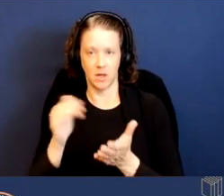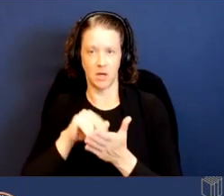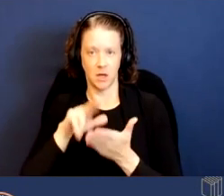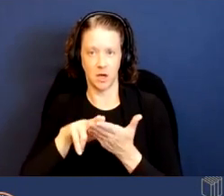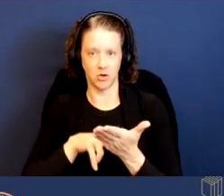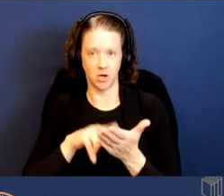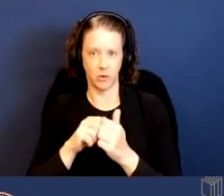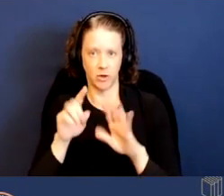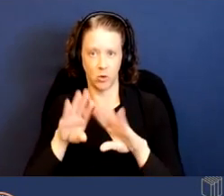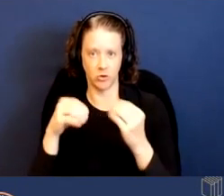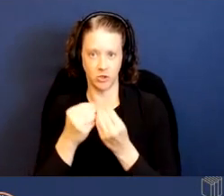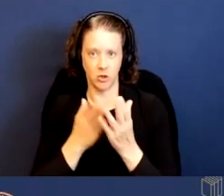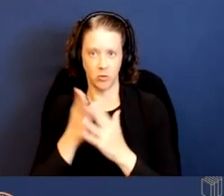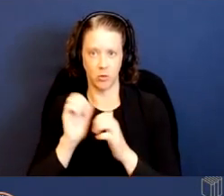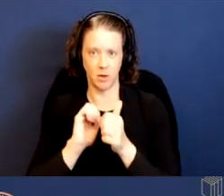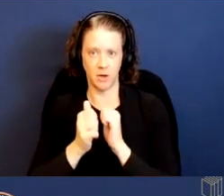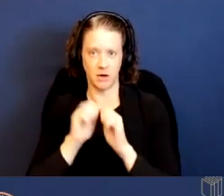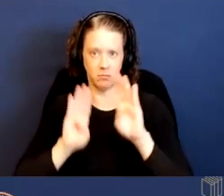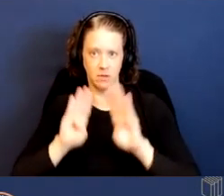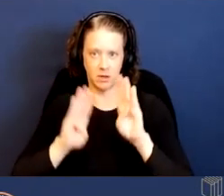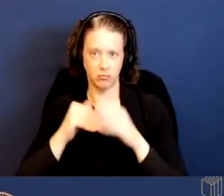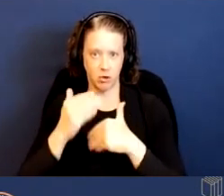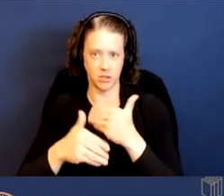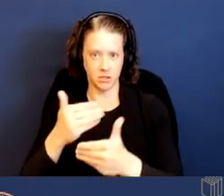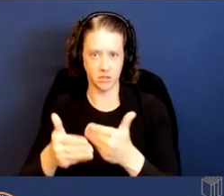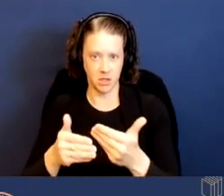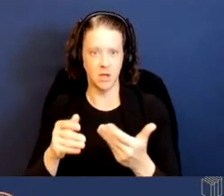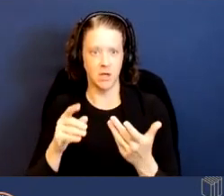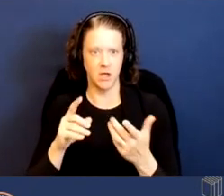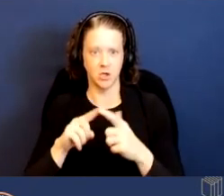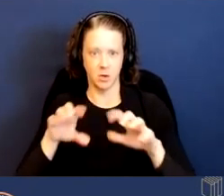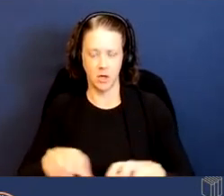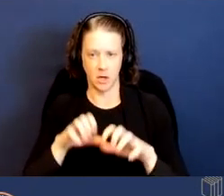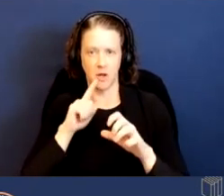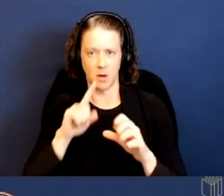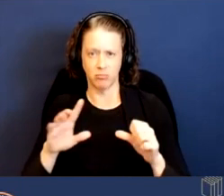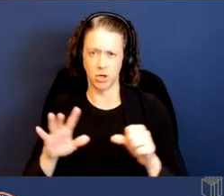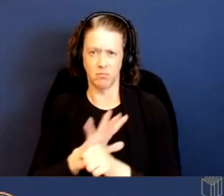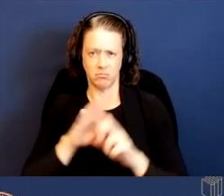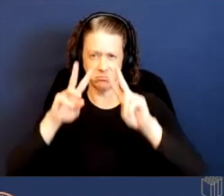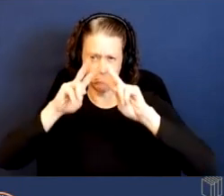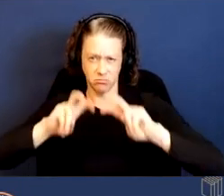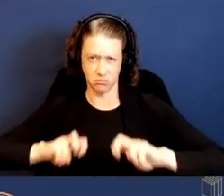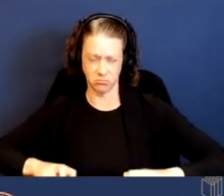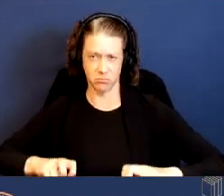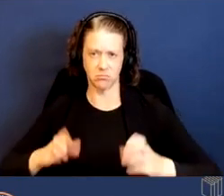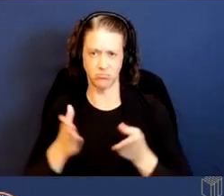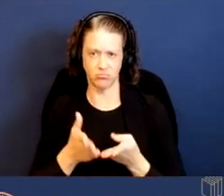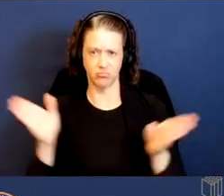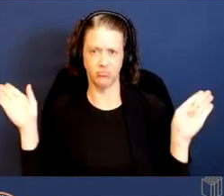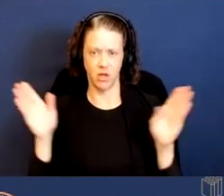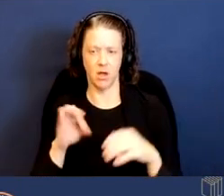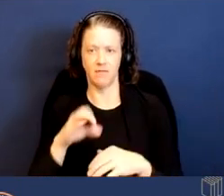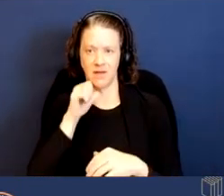an entity through a competitive process to conduct a pretty sweeping examination of